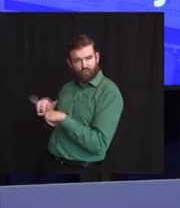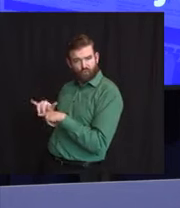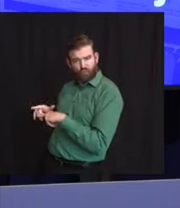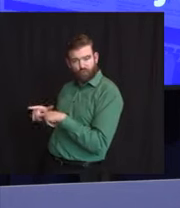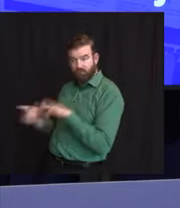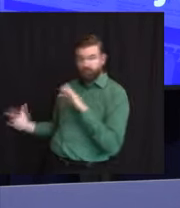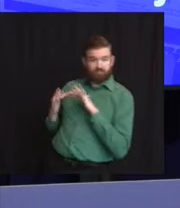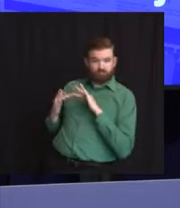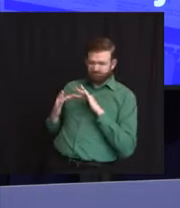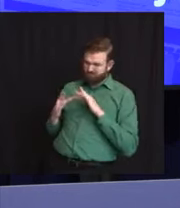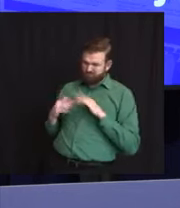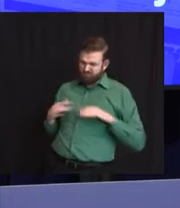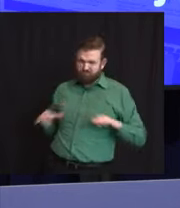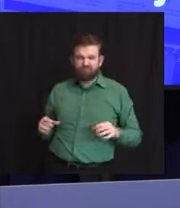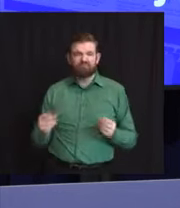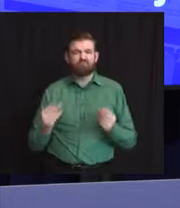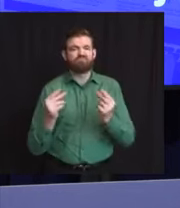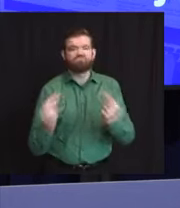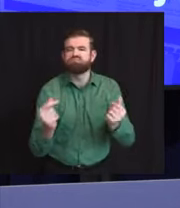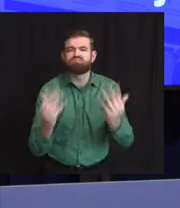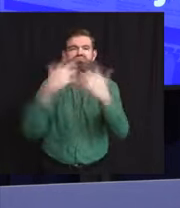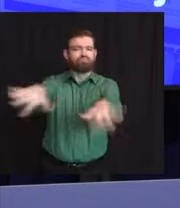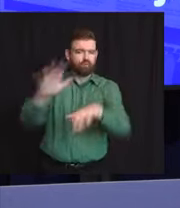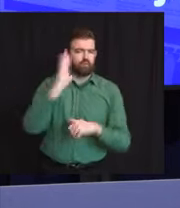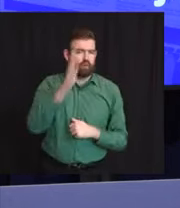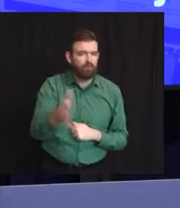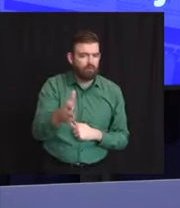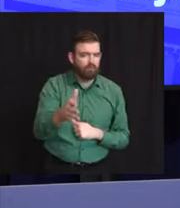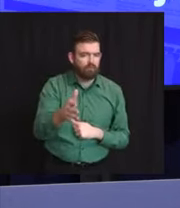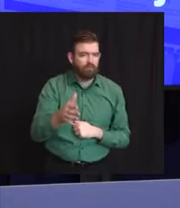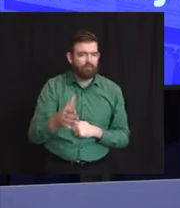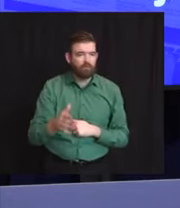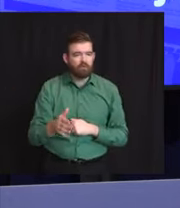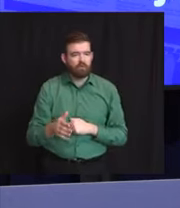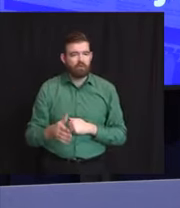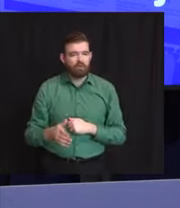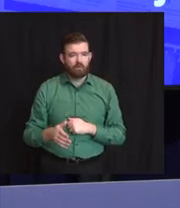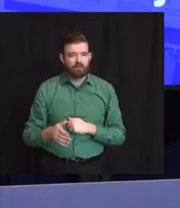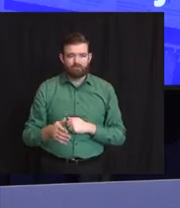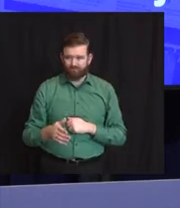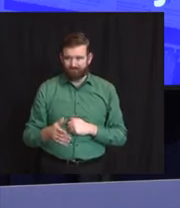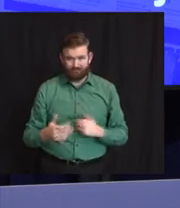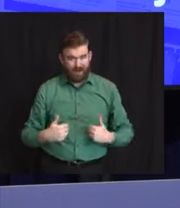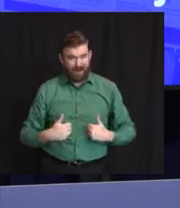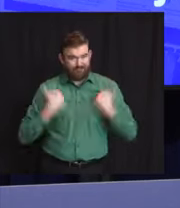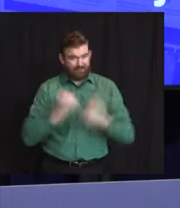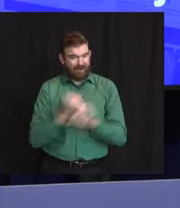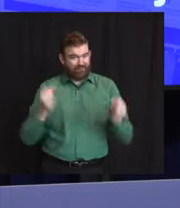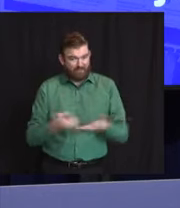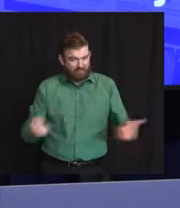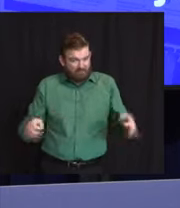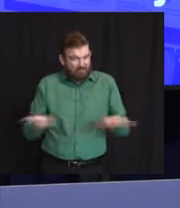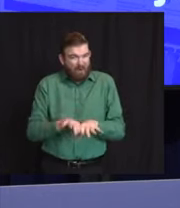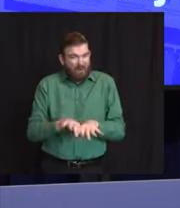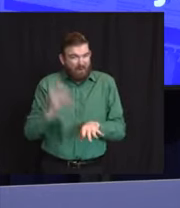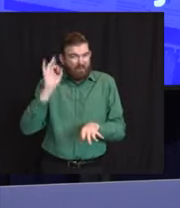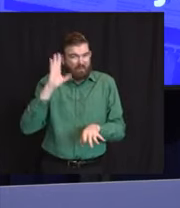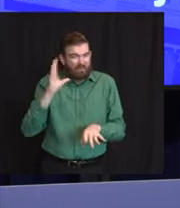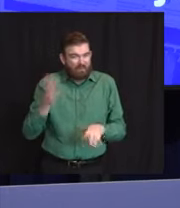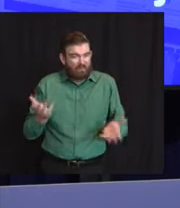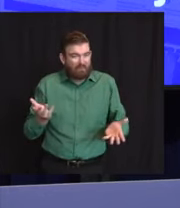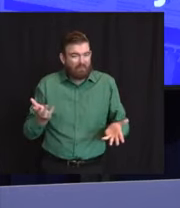because those are life-saving equipment, whether they be invasive or non-invasive. I deferred to the medical experts